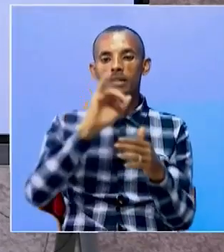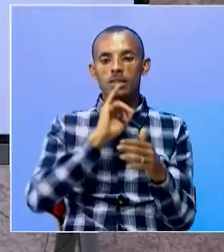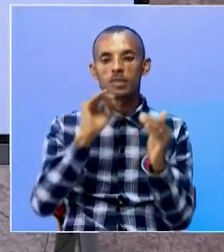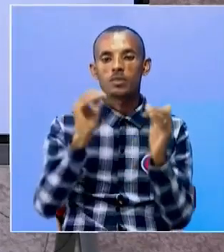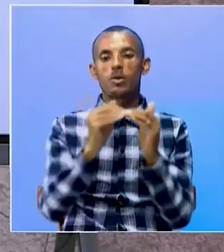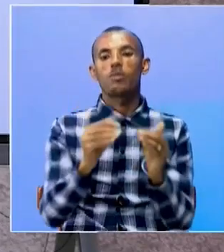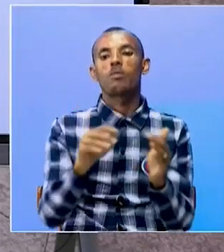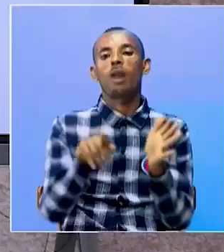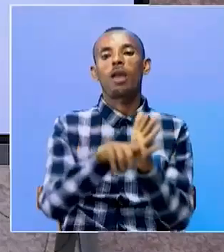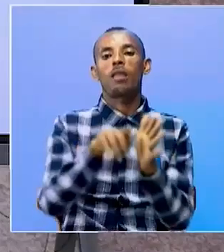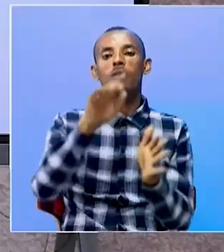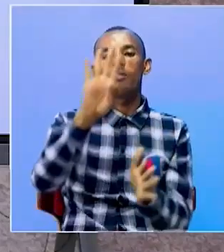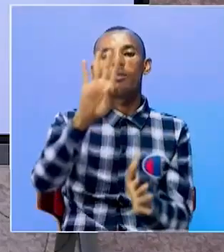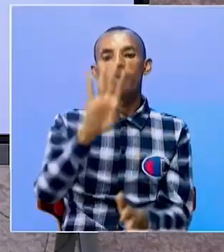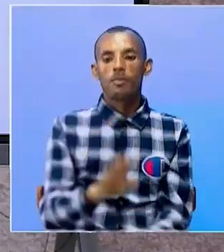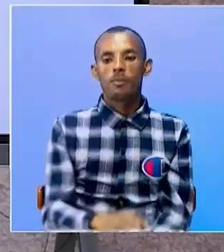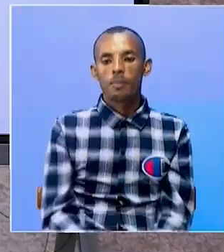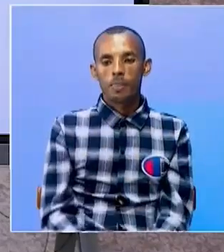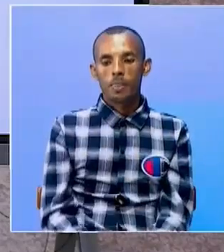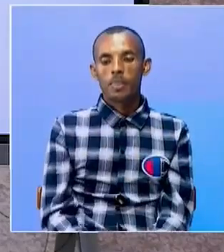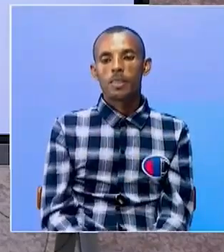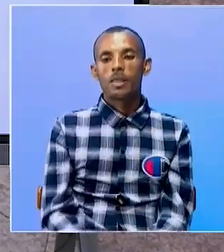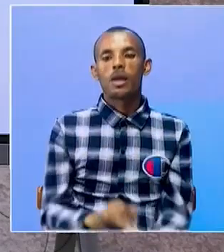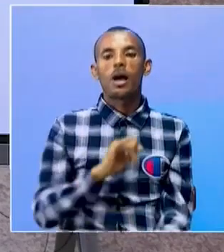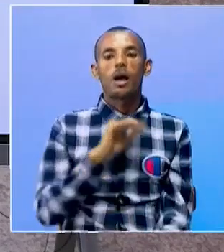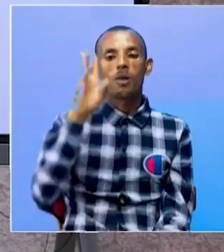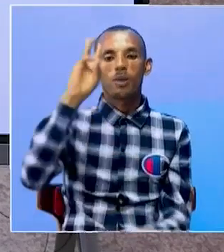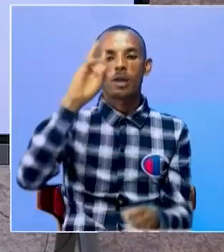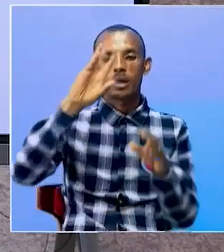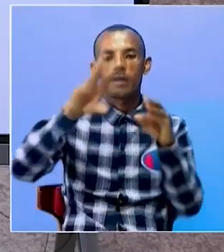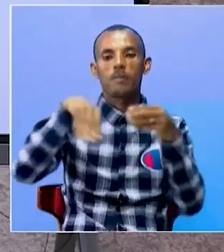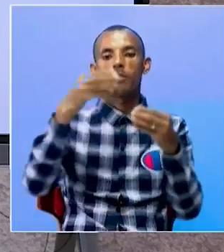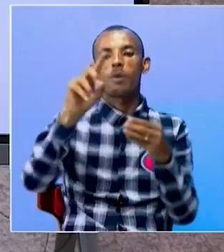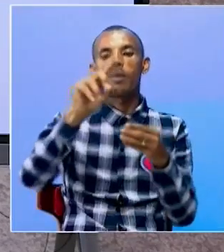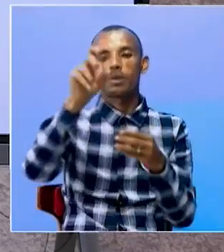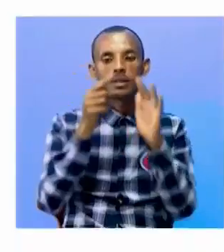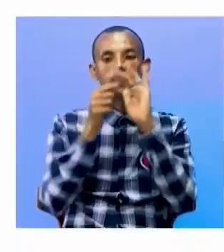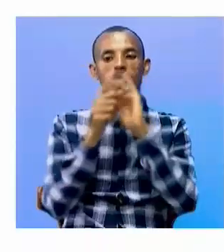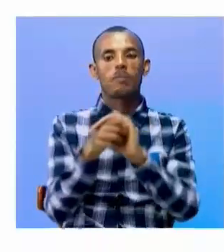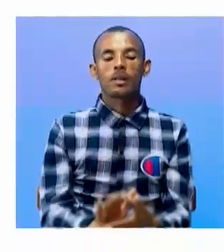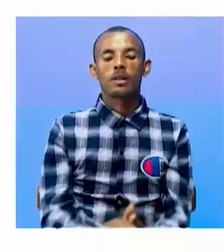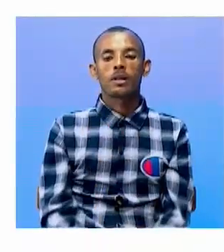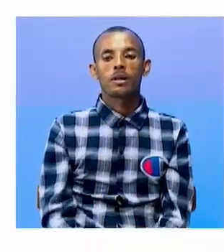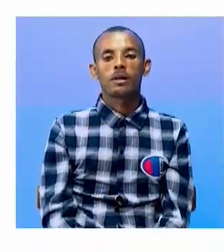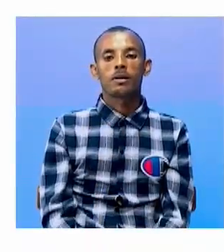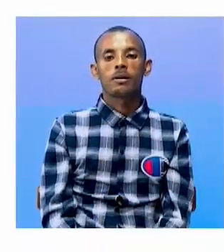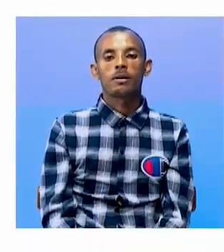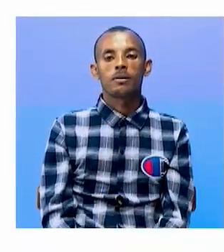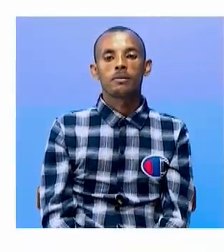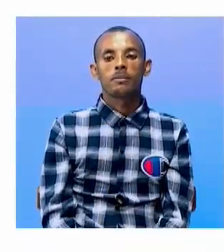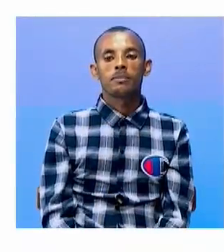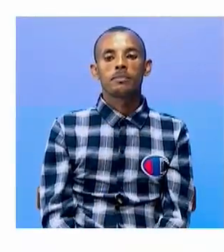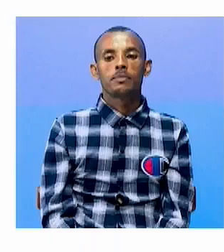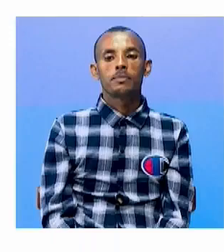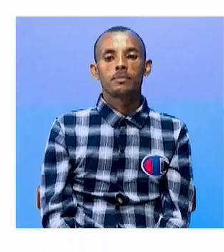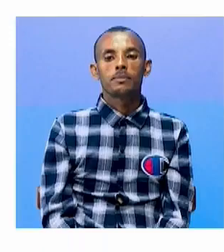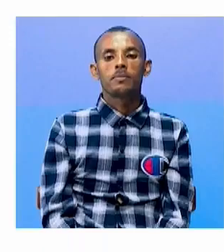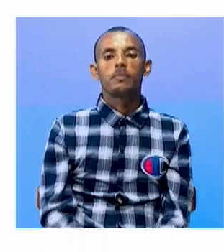-4. Now I'll give you one question for you. Example,